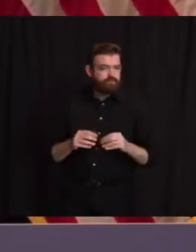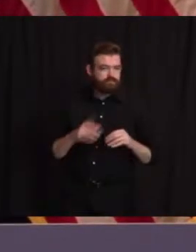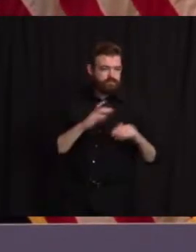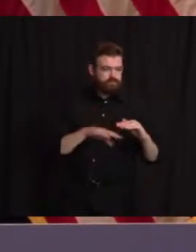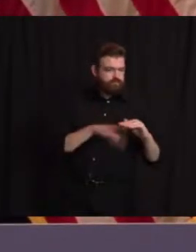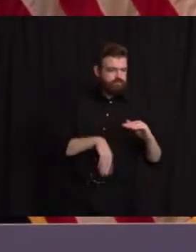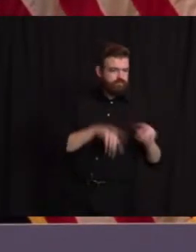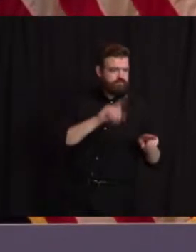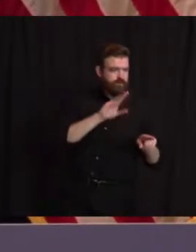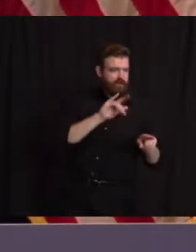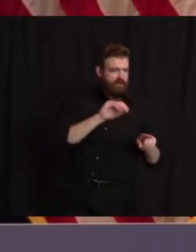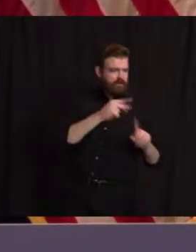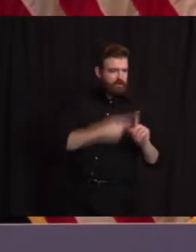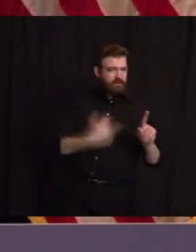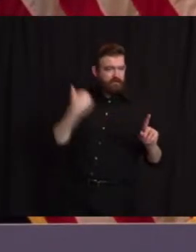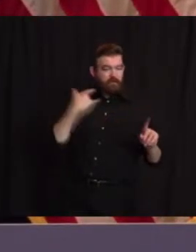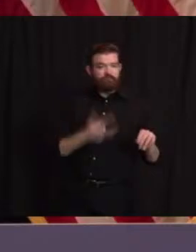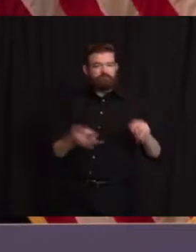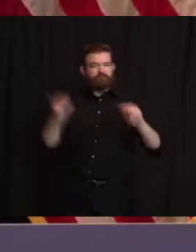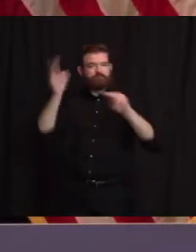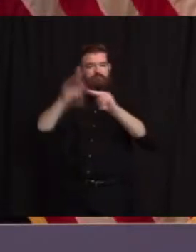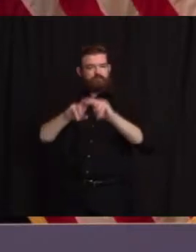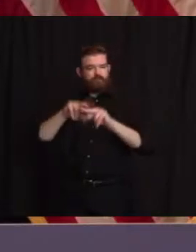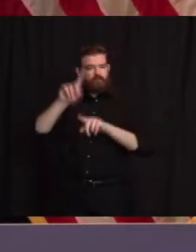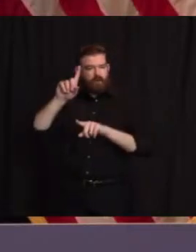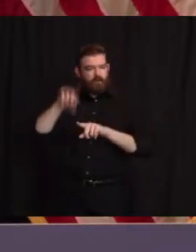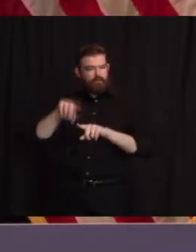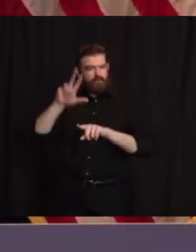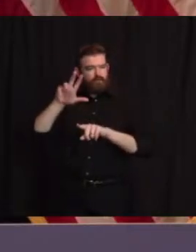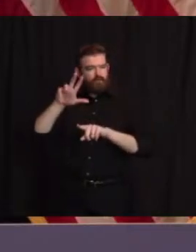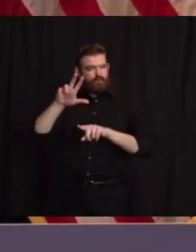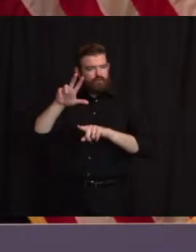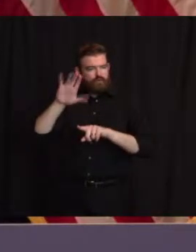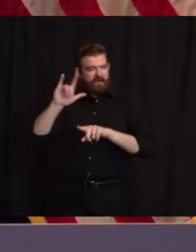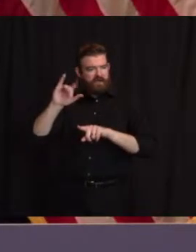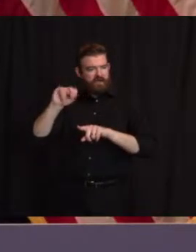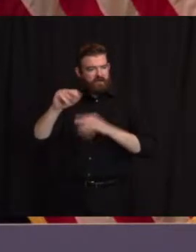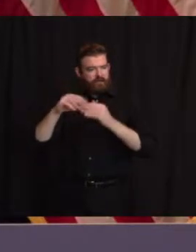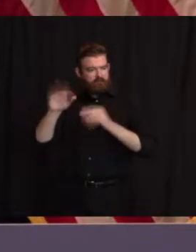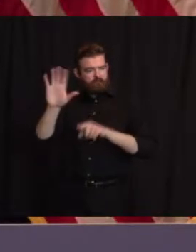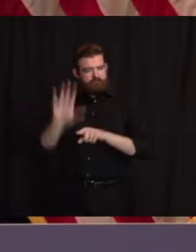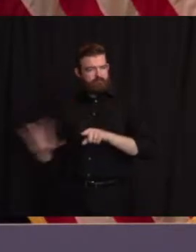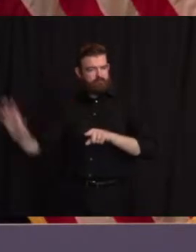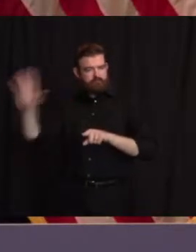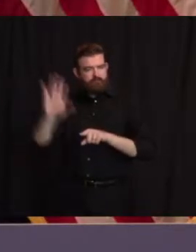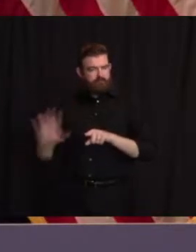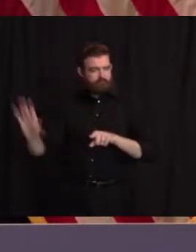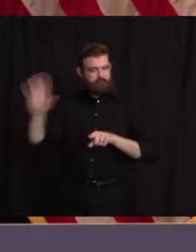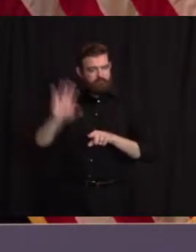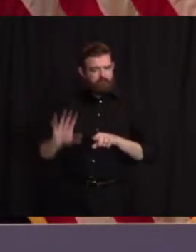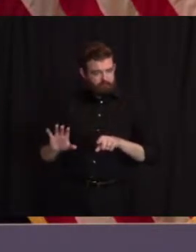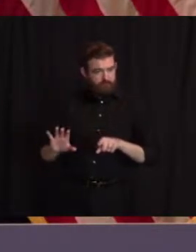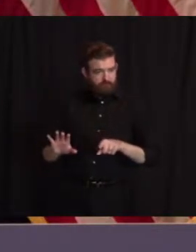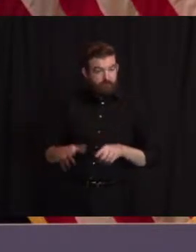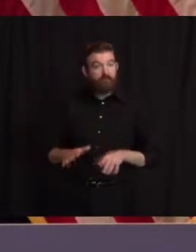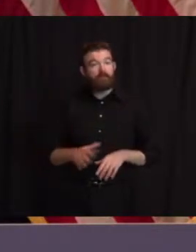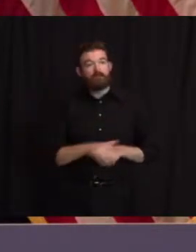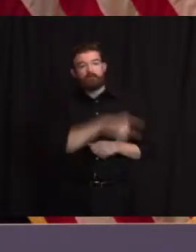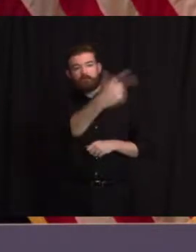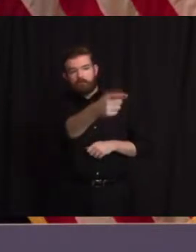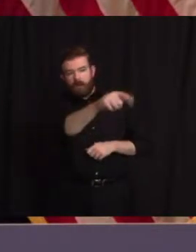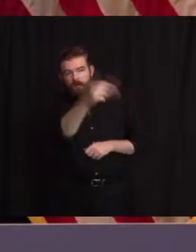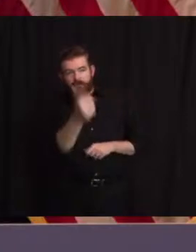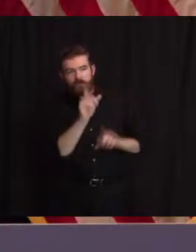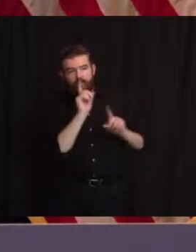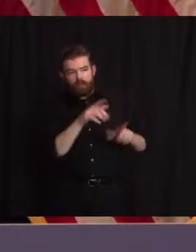Correct. Okay. Thank you. Still good morning. Good morning. Hi, I have a couple questions for my colleagues at the